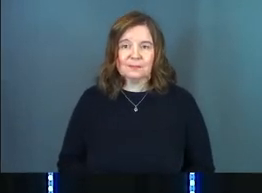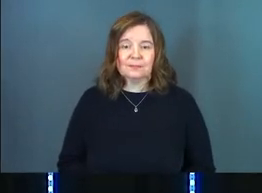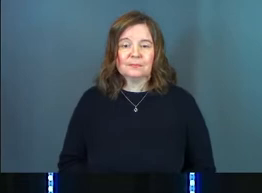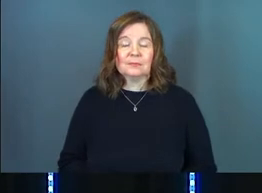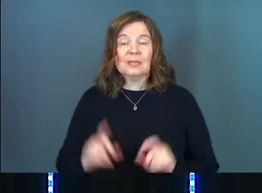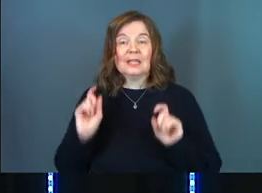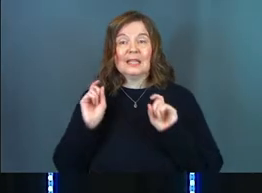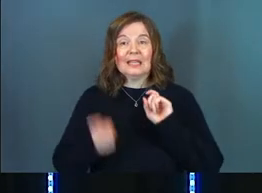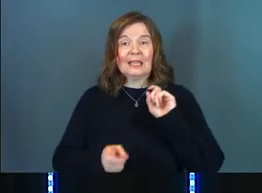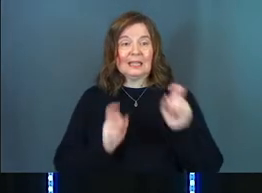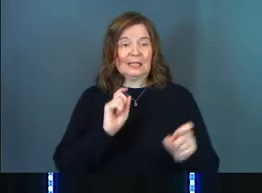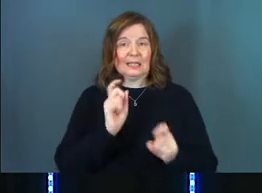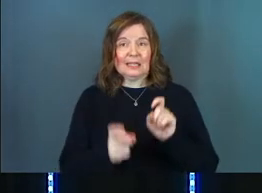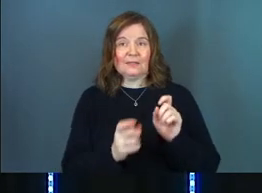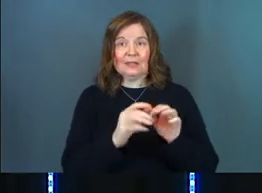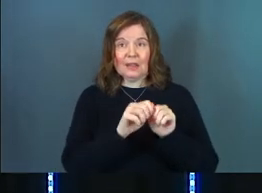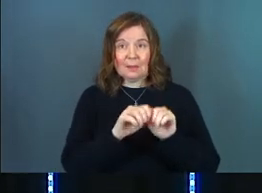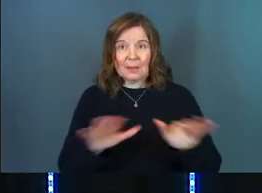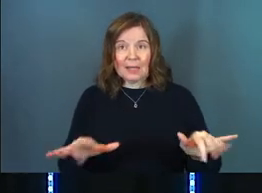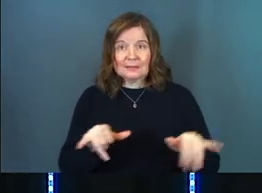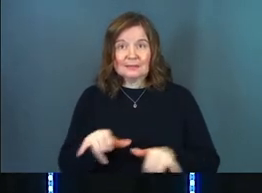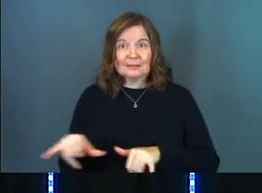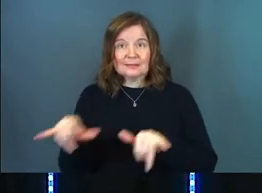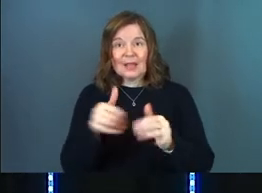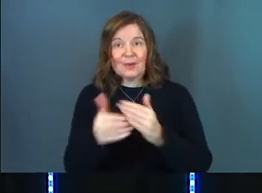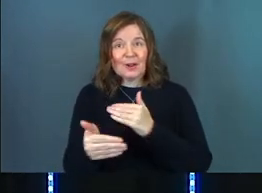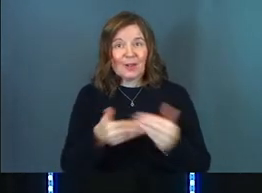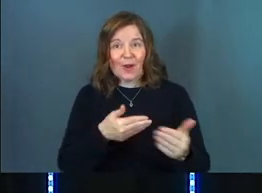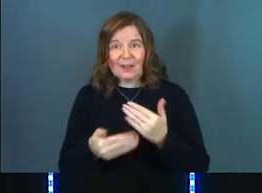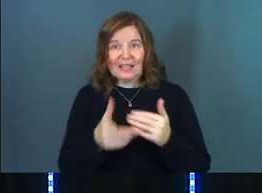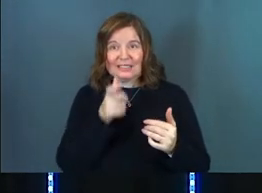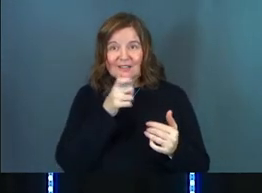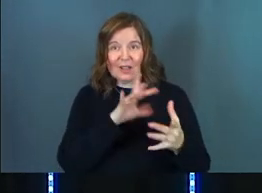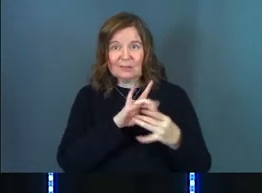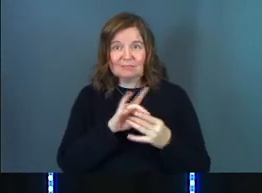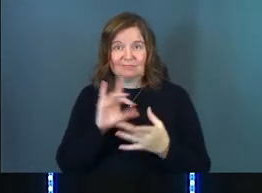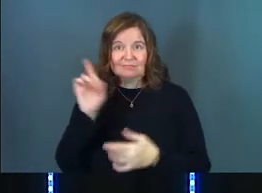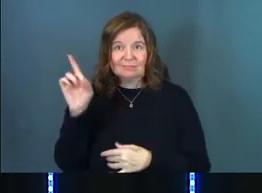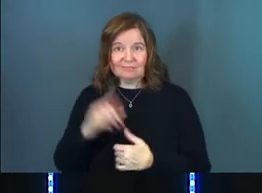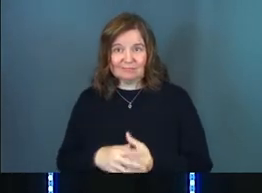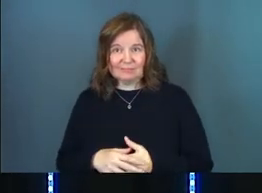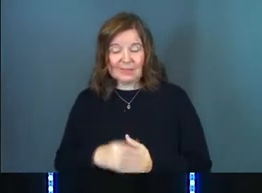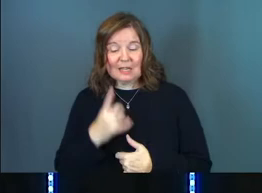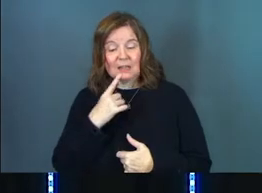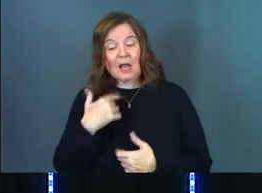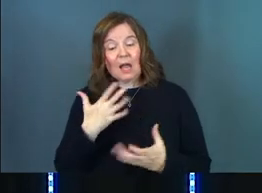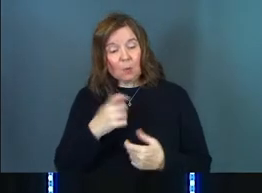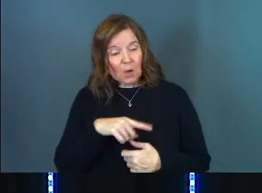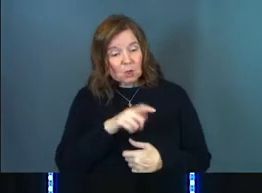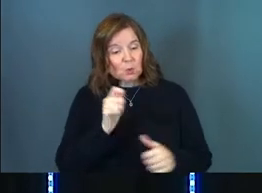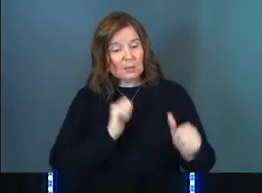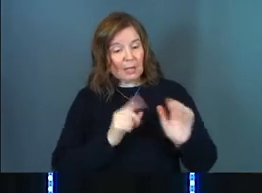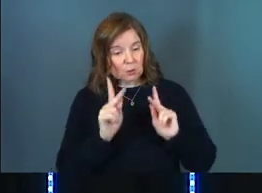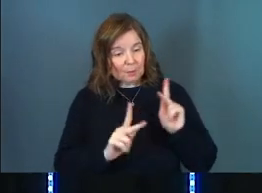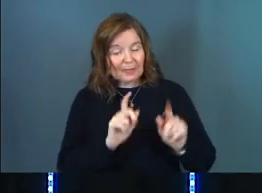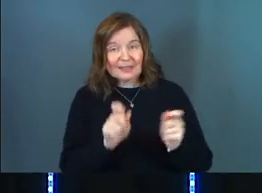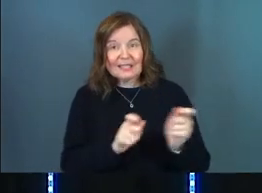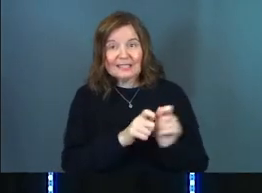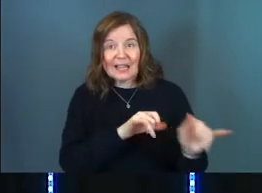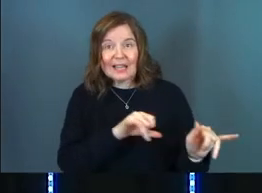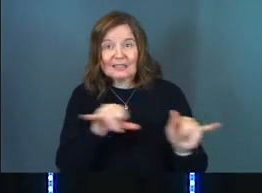He gives all those gifts and all of those blessings, regardless. And he